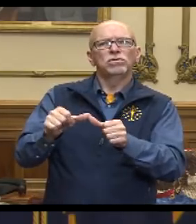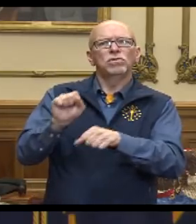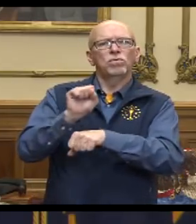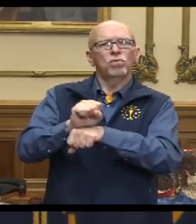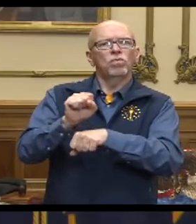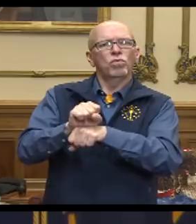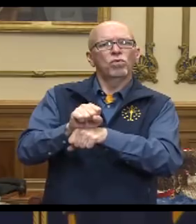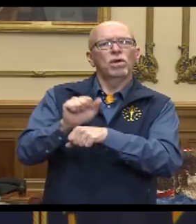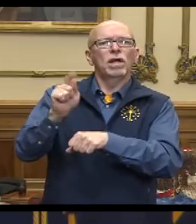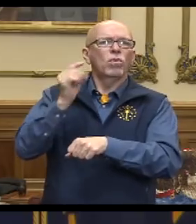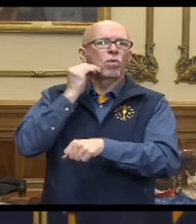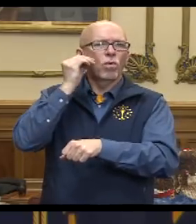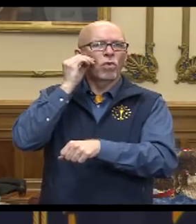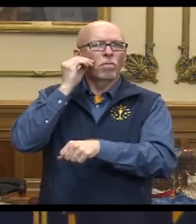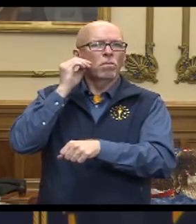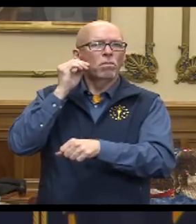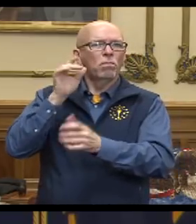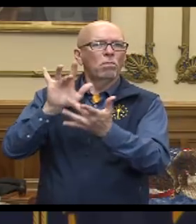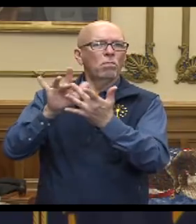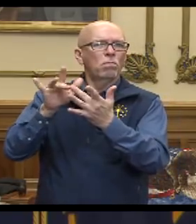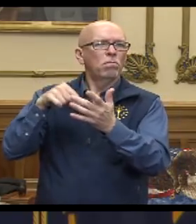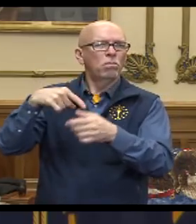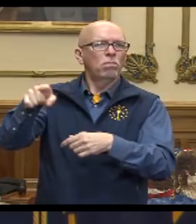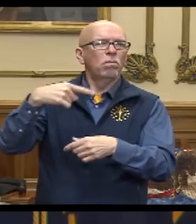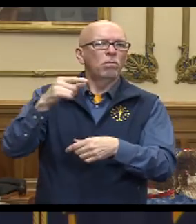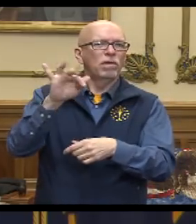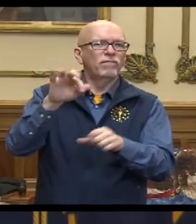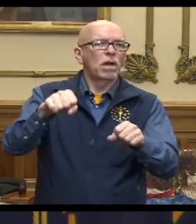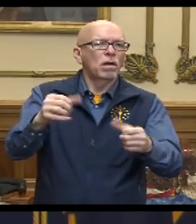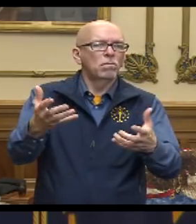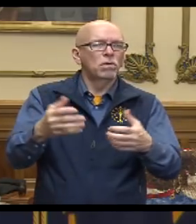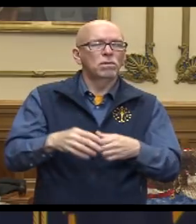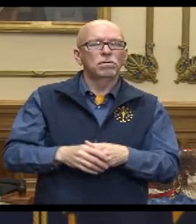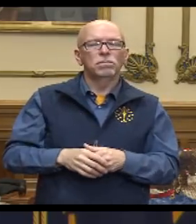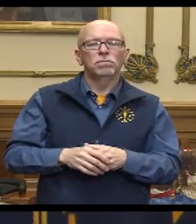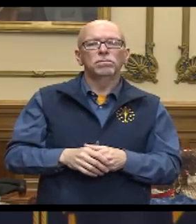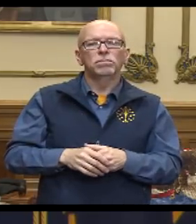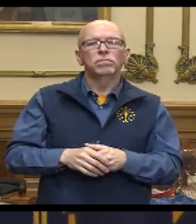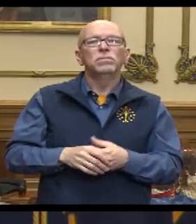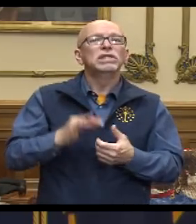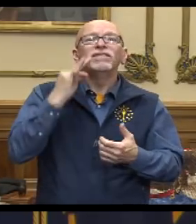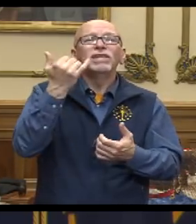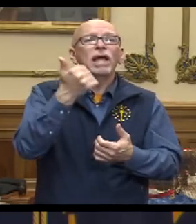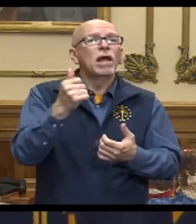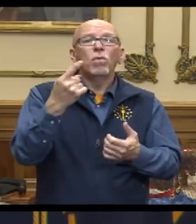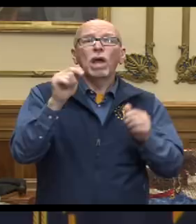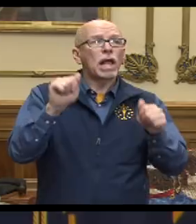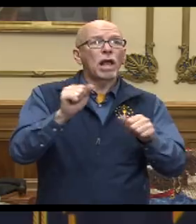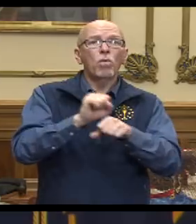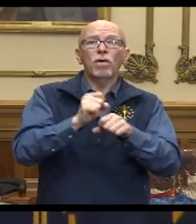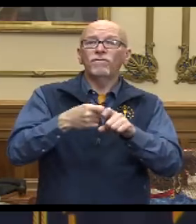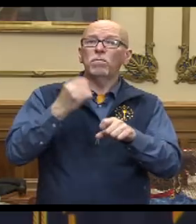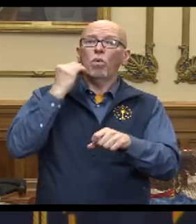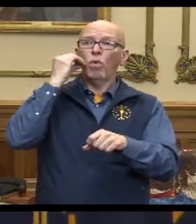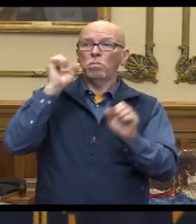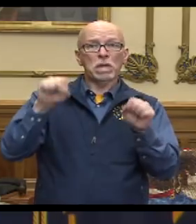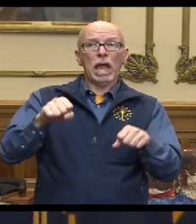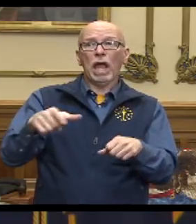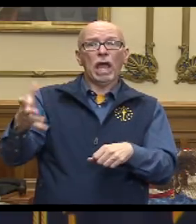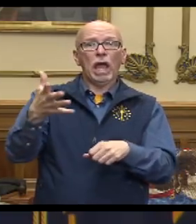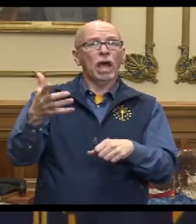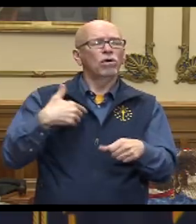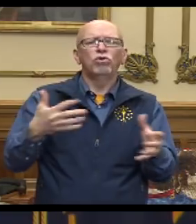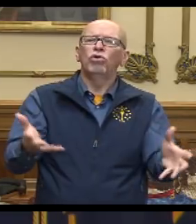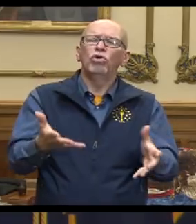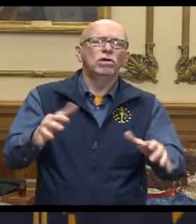work remotely whenever possible. In fact, if anyone can work from home, we encourage you to